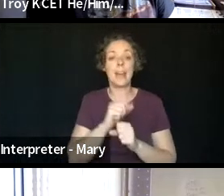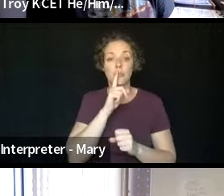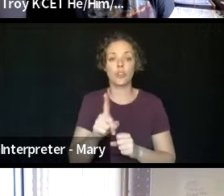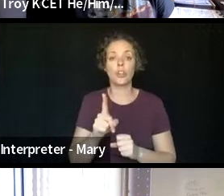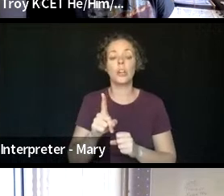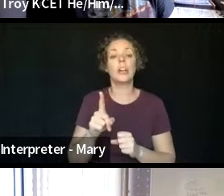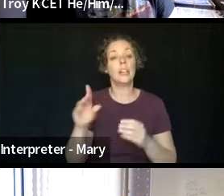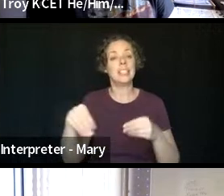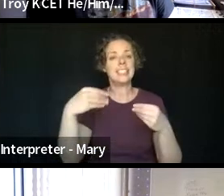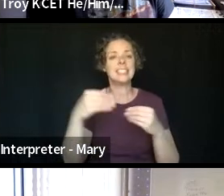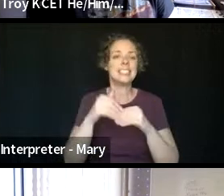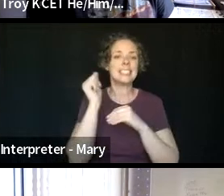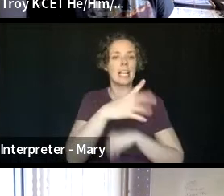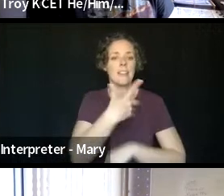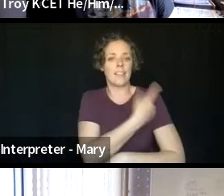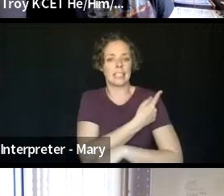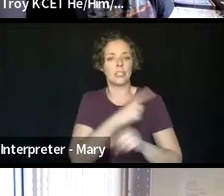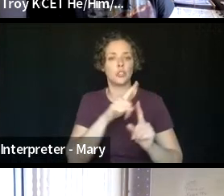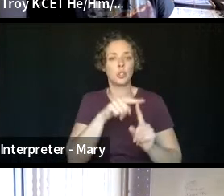Garden City as well.